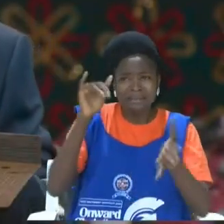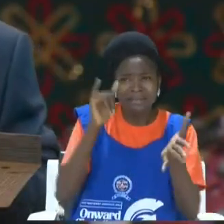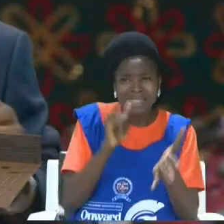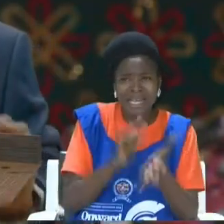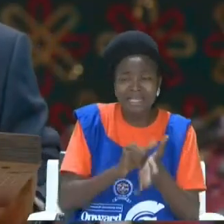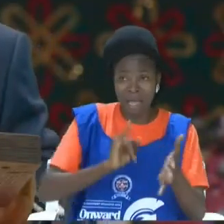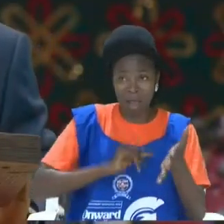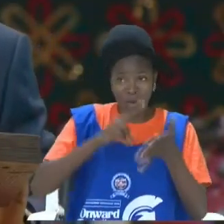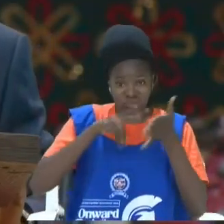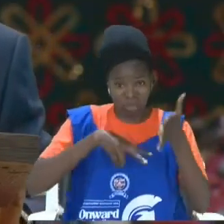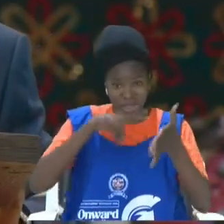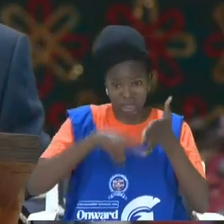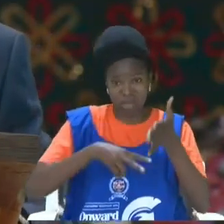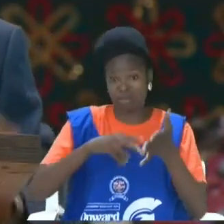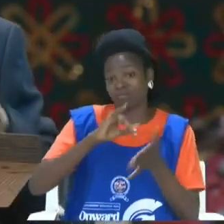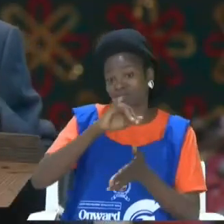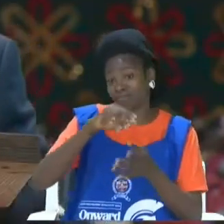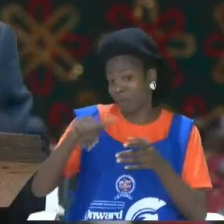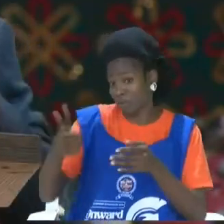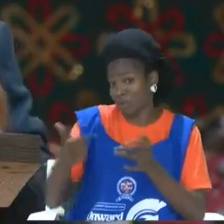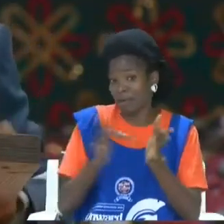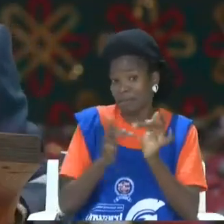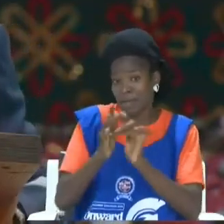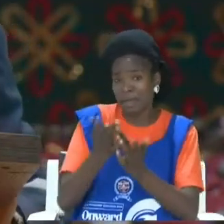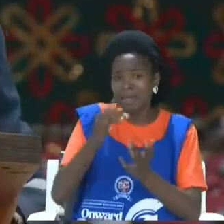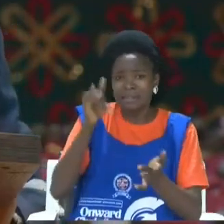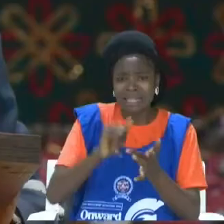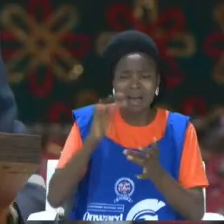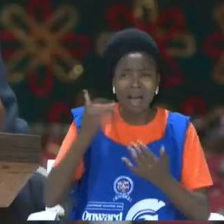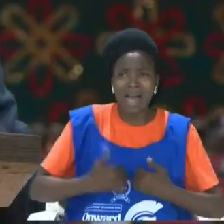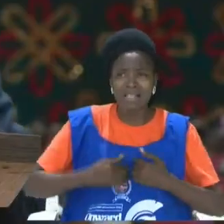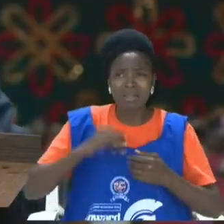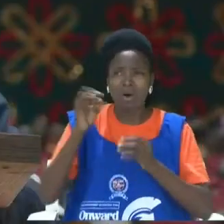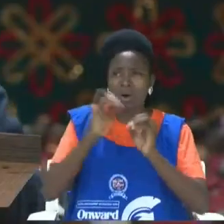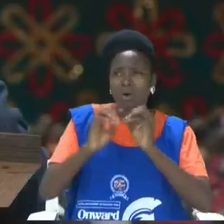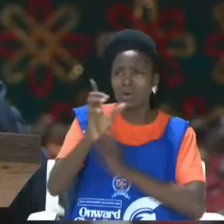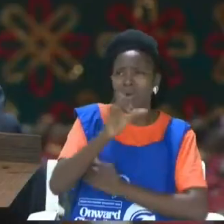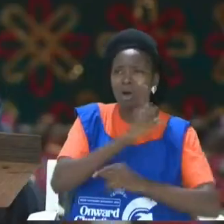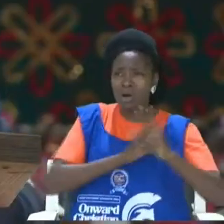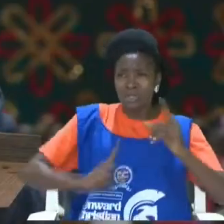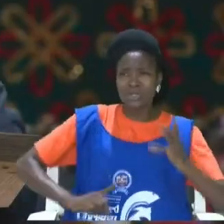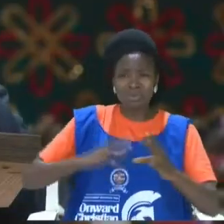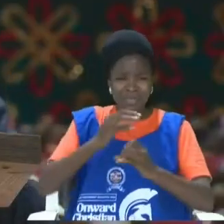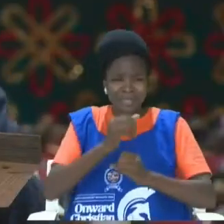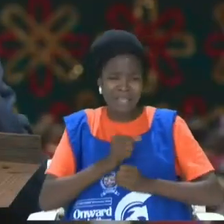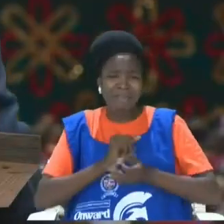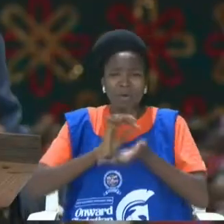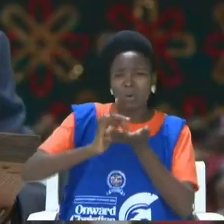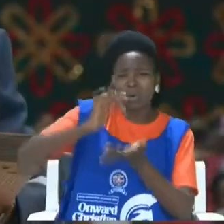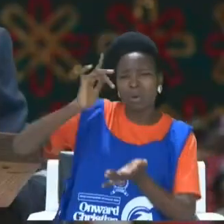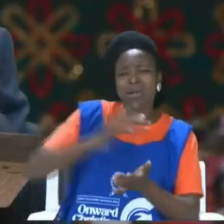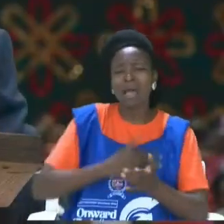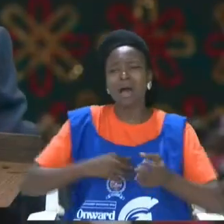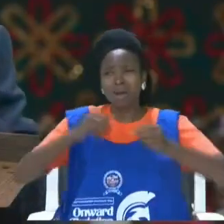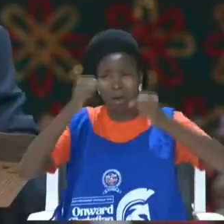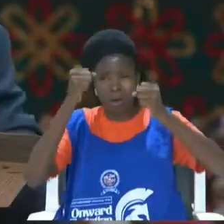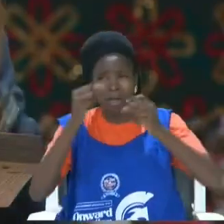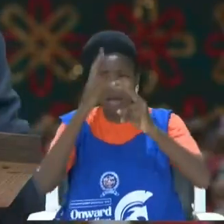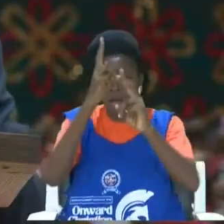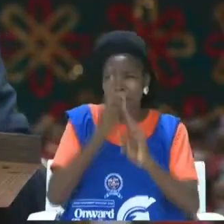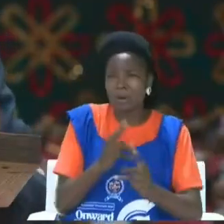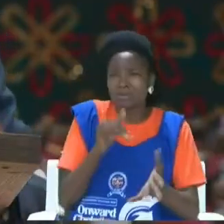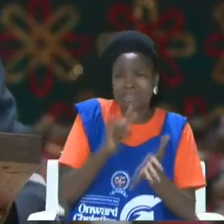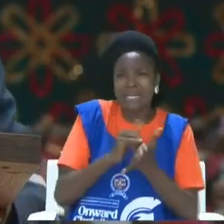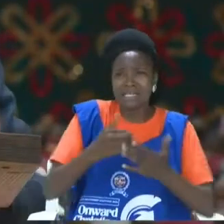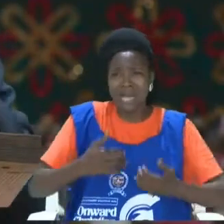I read from the King James Version, thou art worthy, O Lord, to receive glory and honor and power, for thou hast